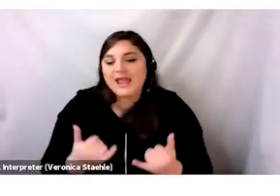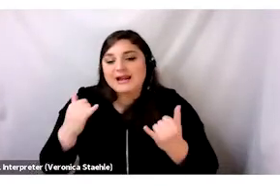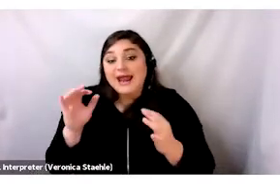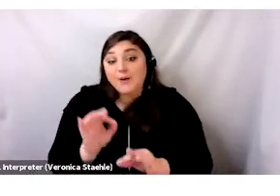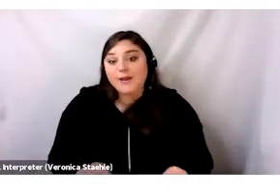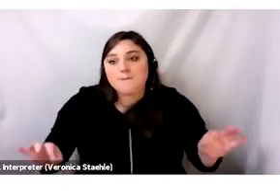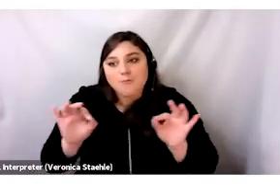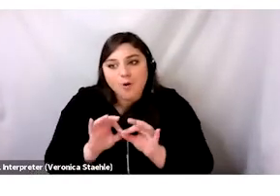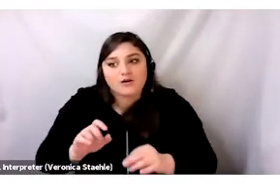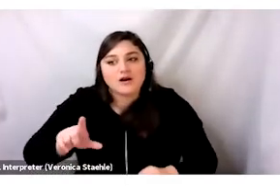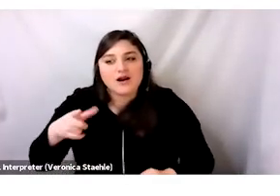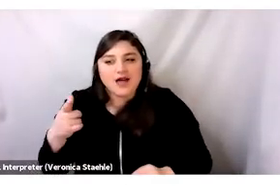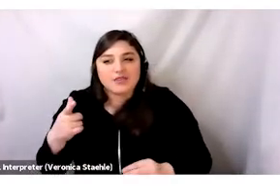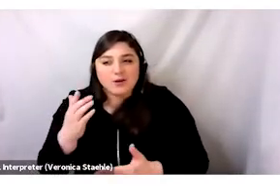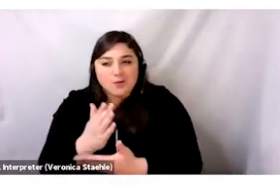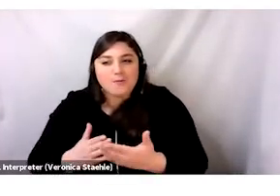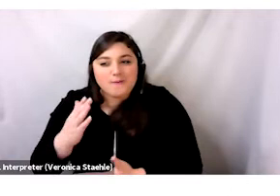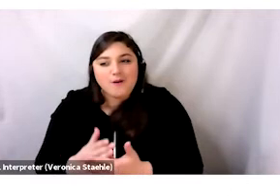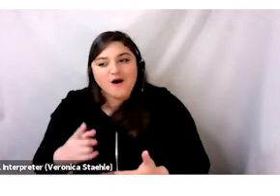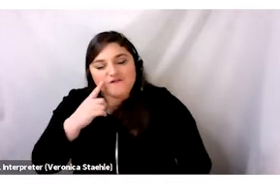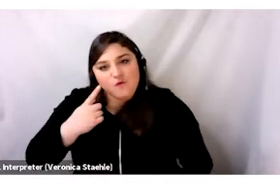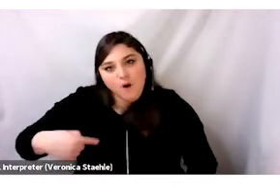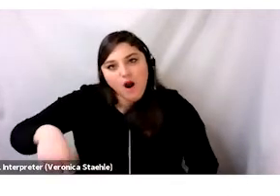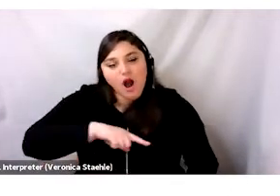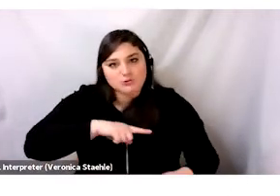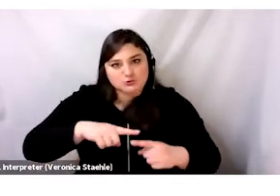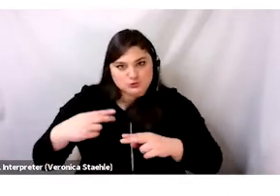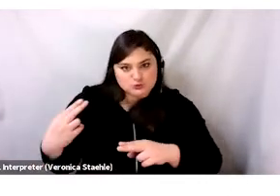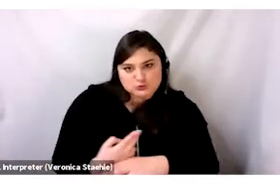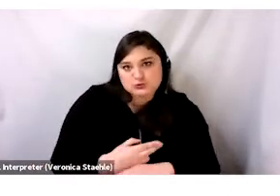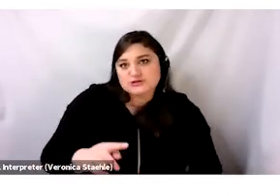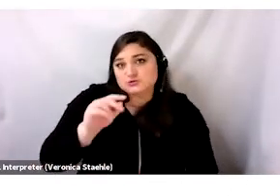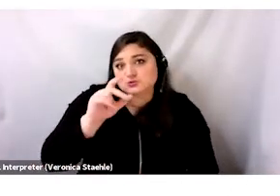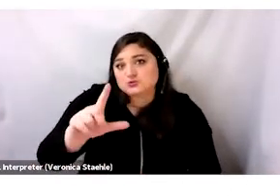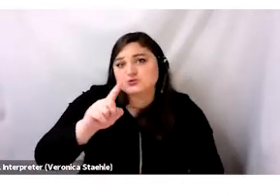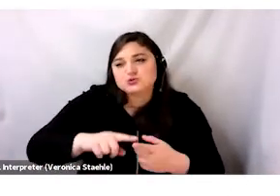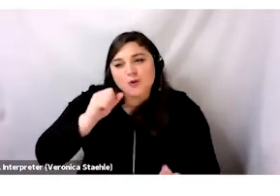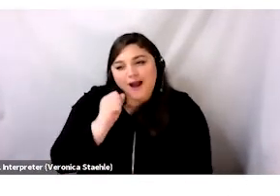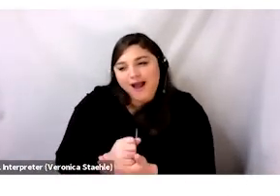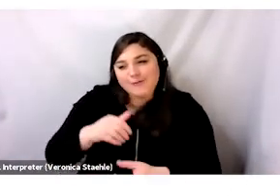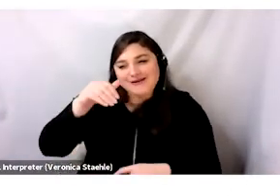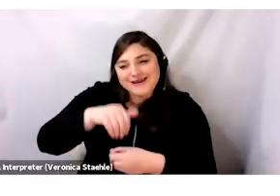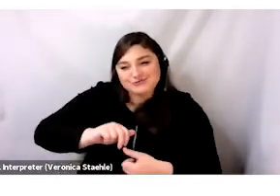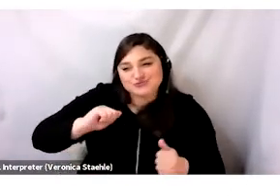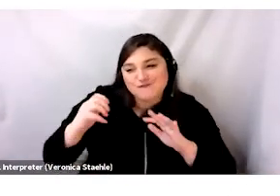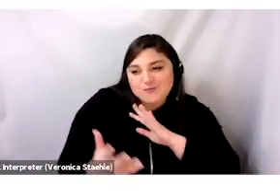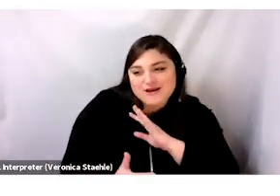we can utilize for both inner transformation and collective liberation is